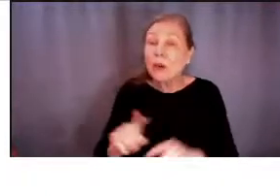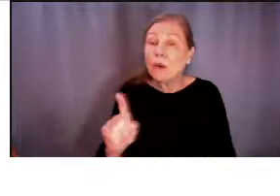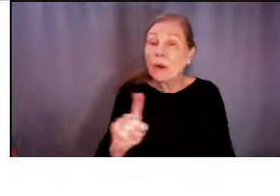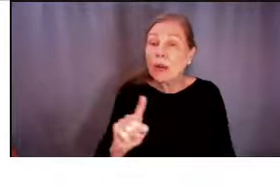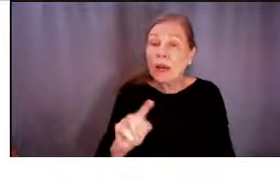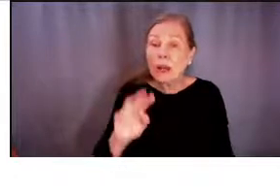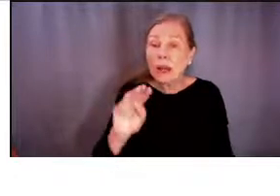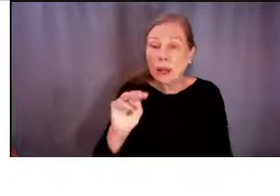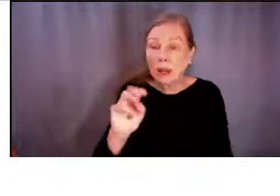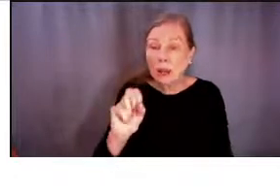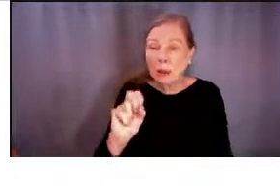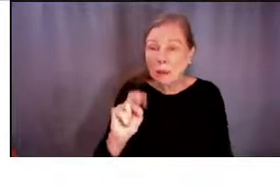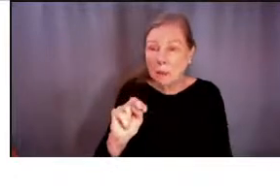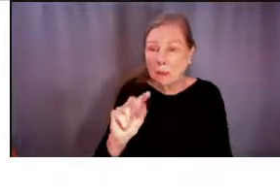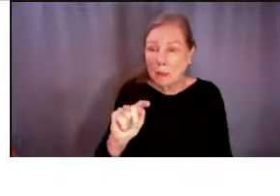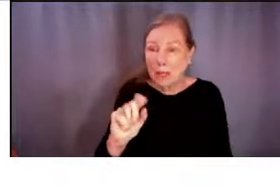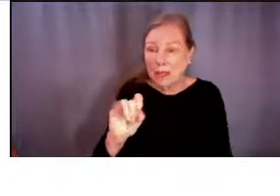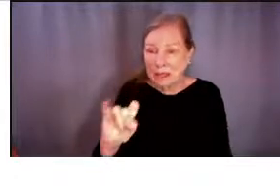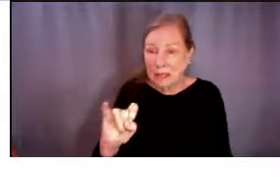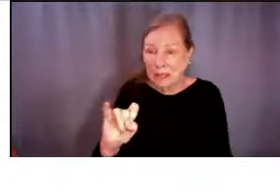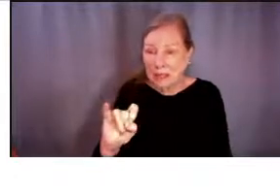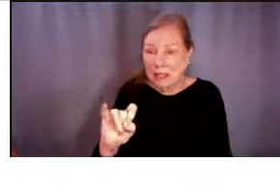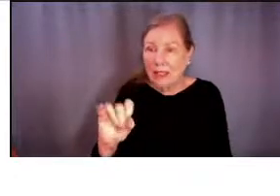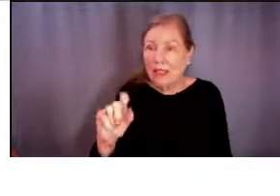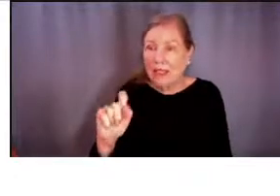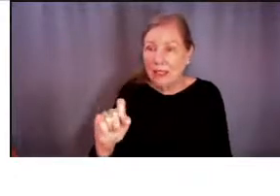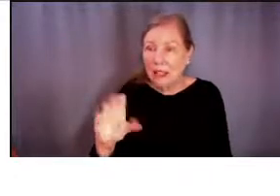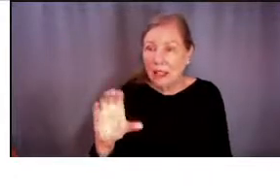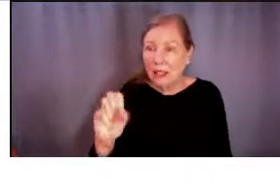menti.com, and there you'll enter in the code